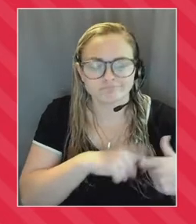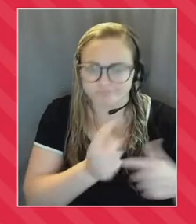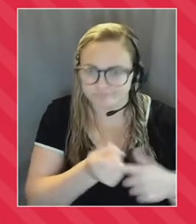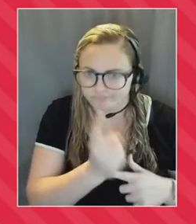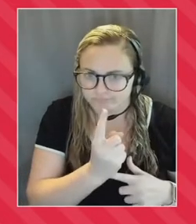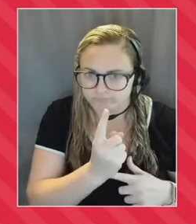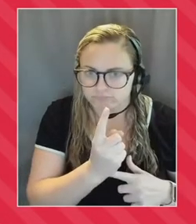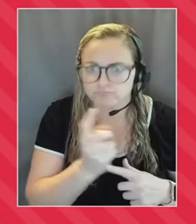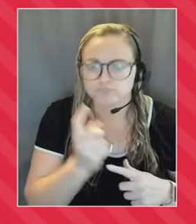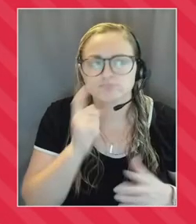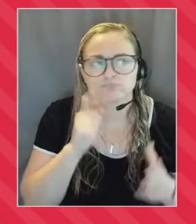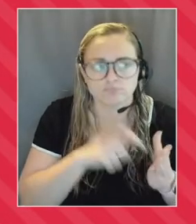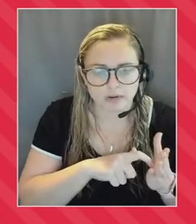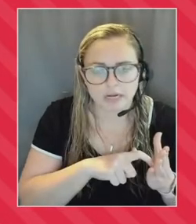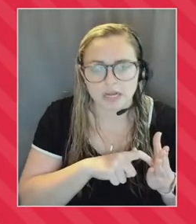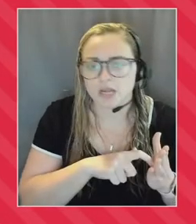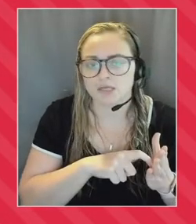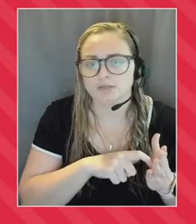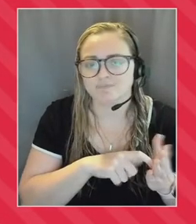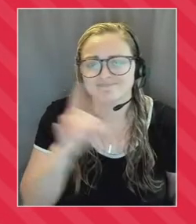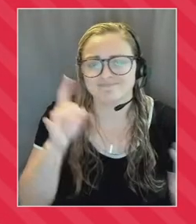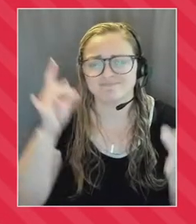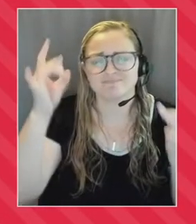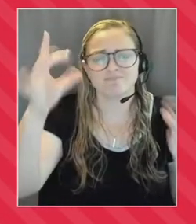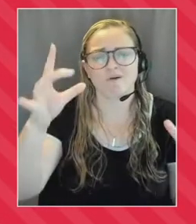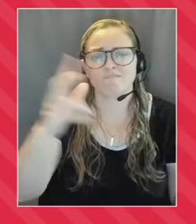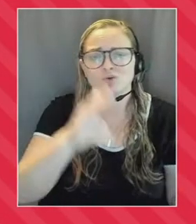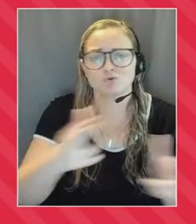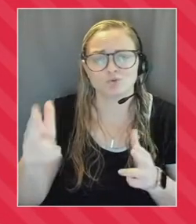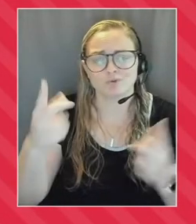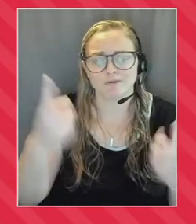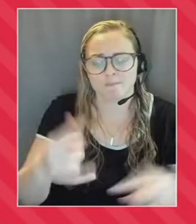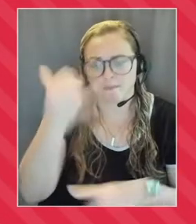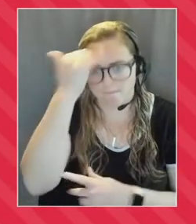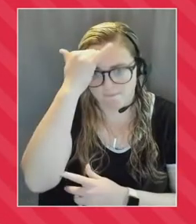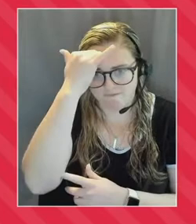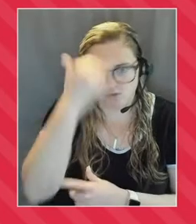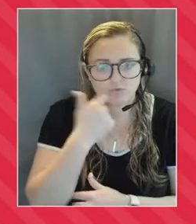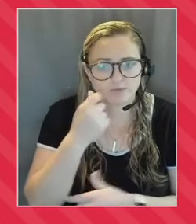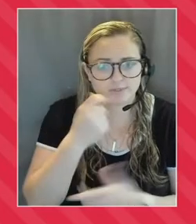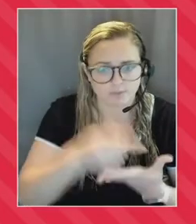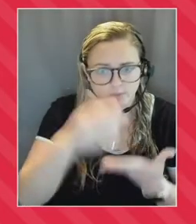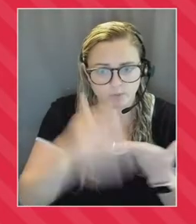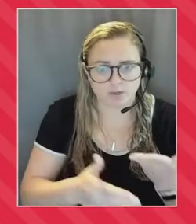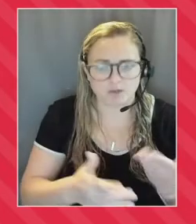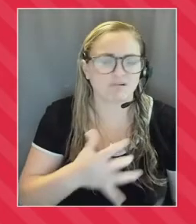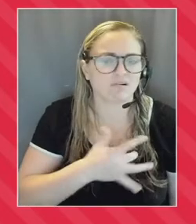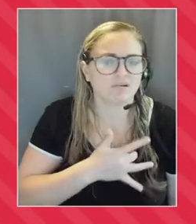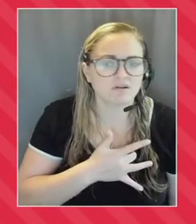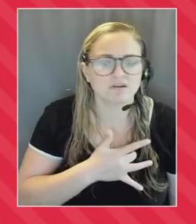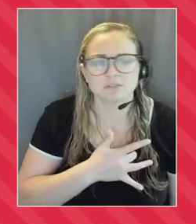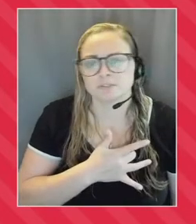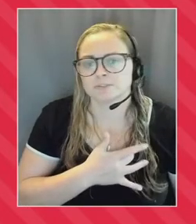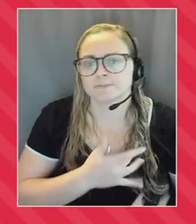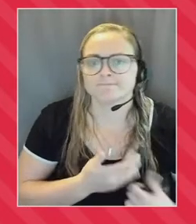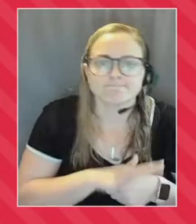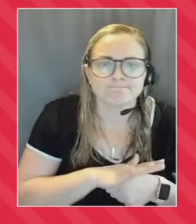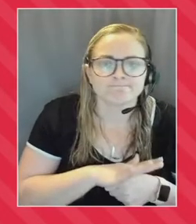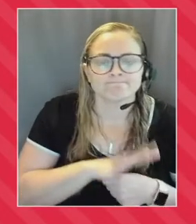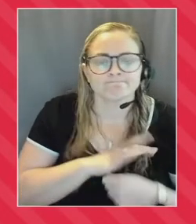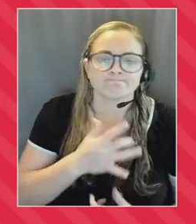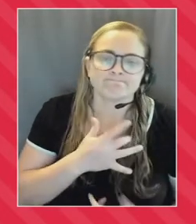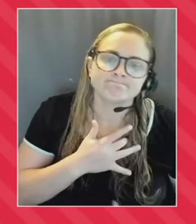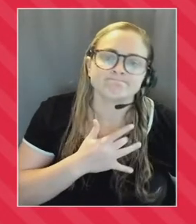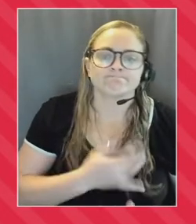and recognizing the tragic shooting in Buffalo over the weekend. Our hearts are full, and we stand with the families